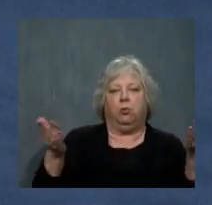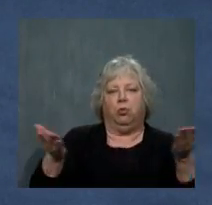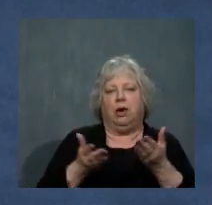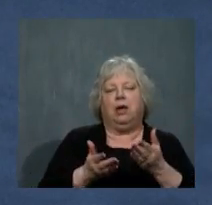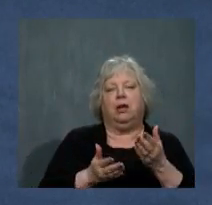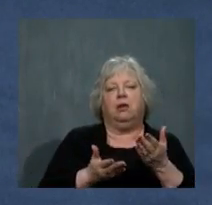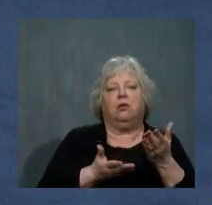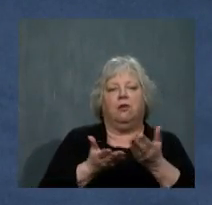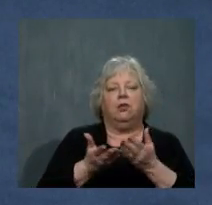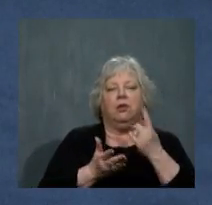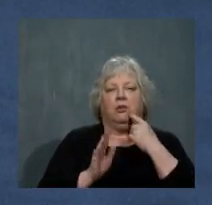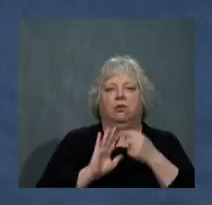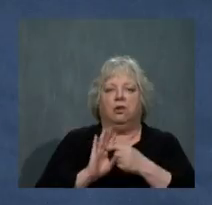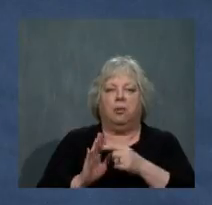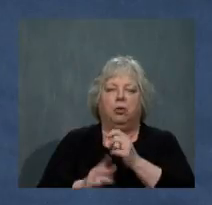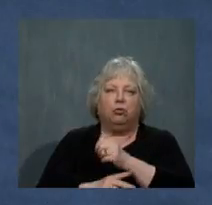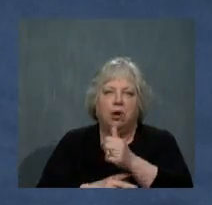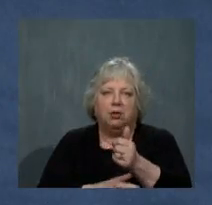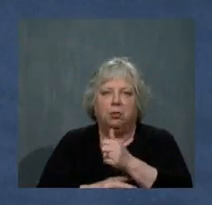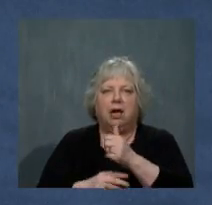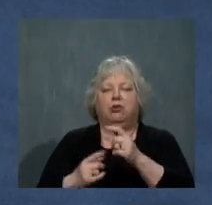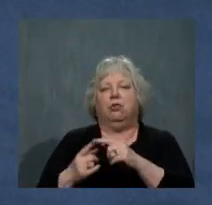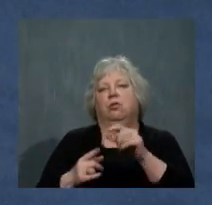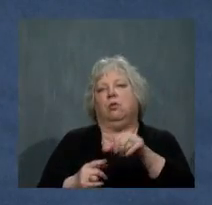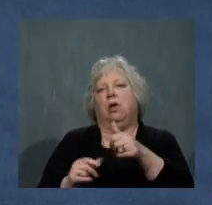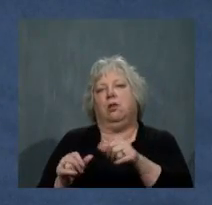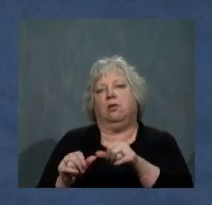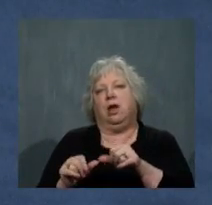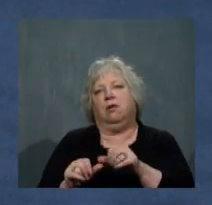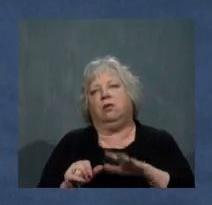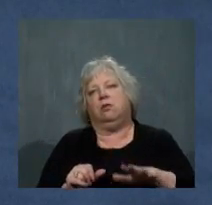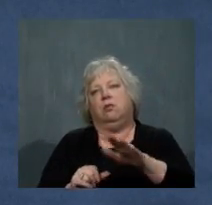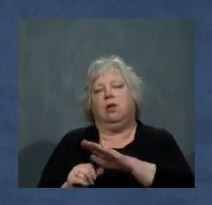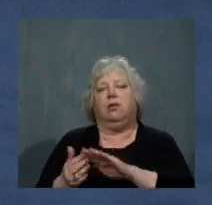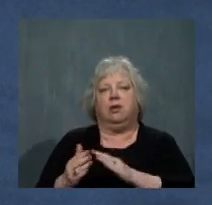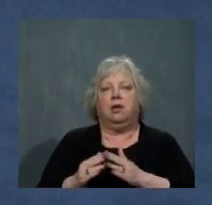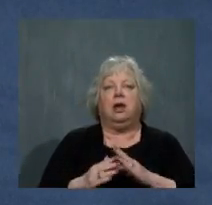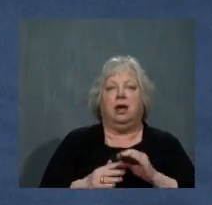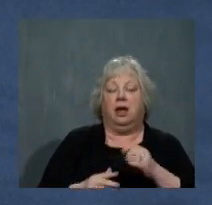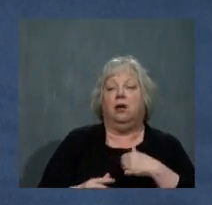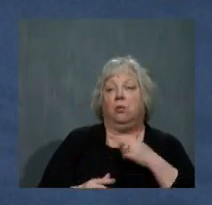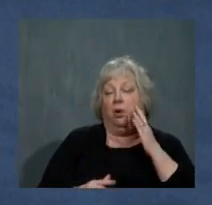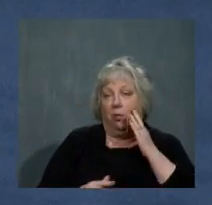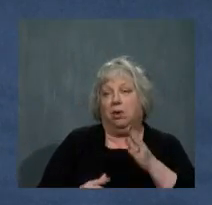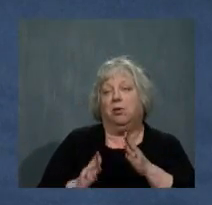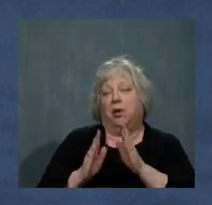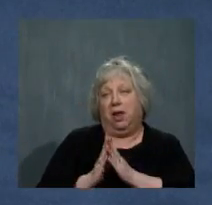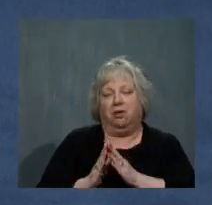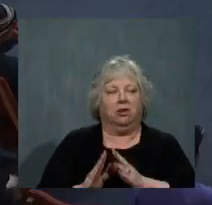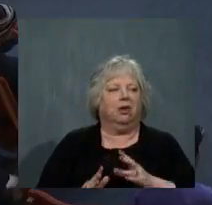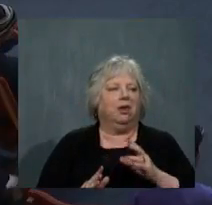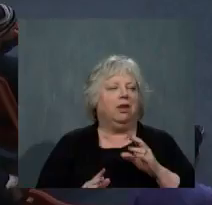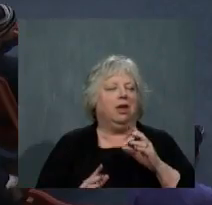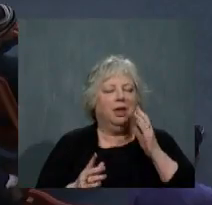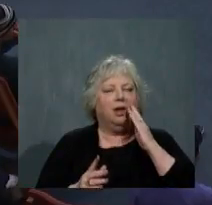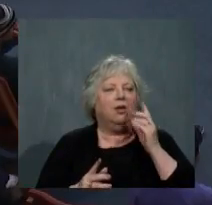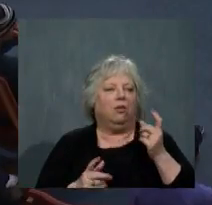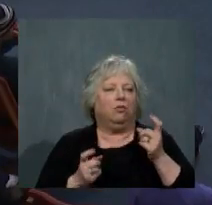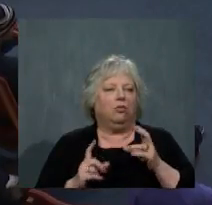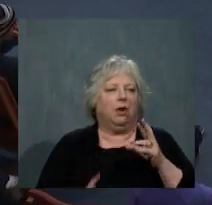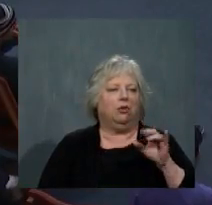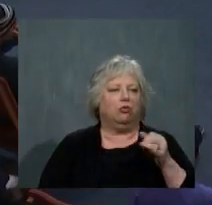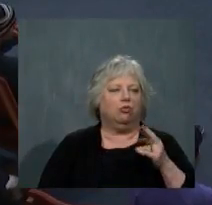services such as transportation in other areas of the city. And I wholeheartedly agree, we will be asking. I know Director Richardson and I was